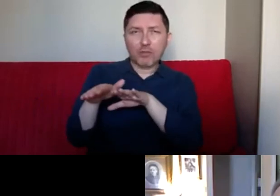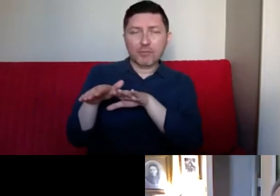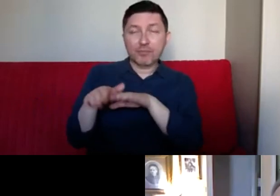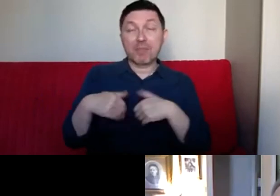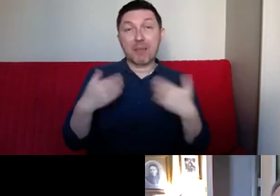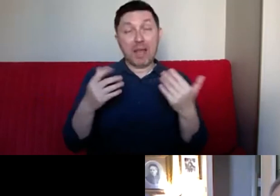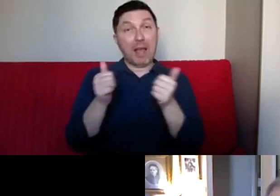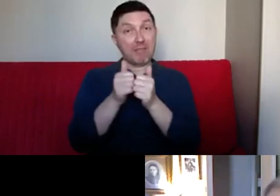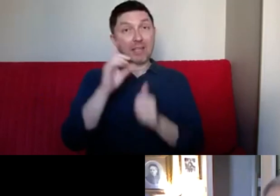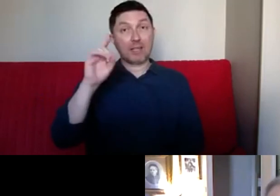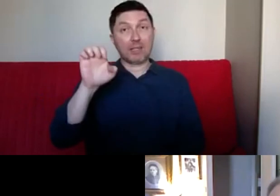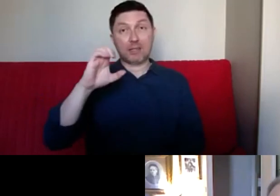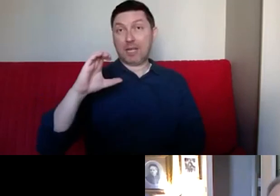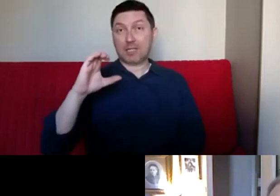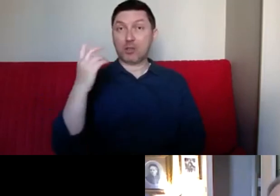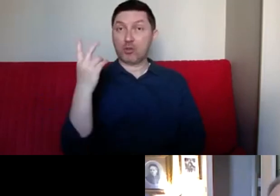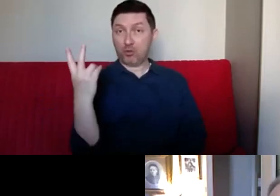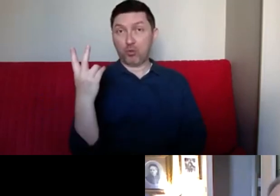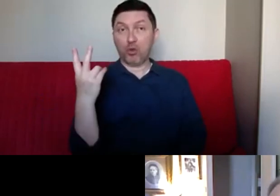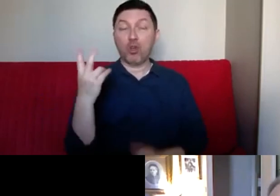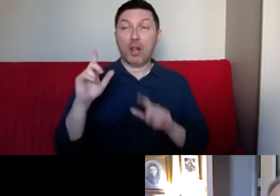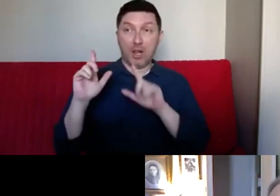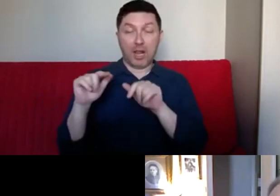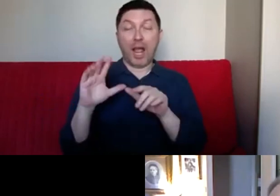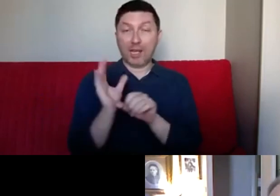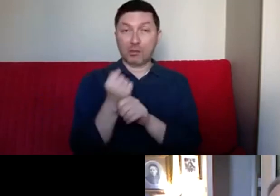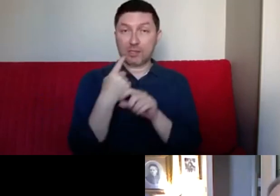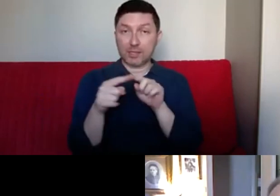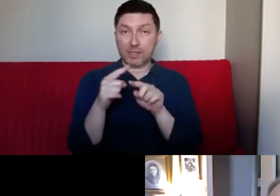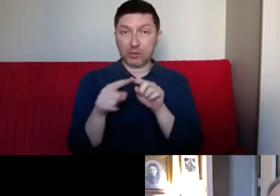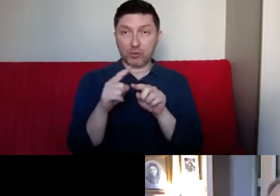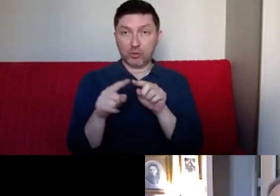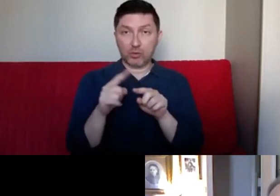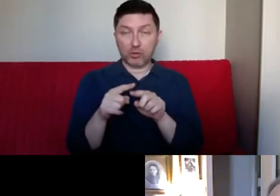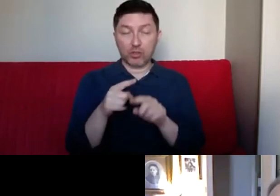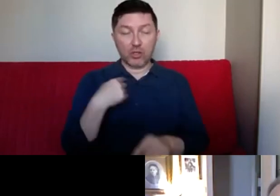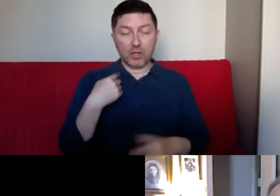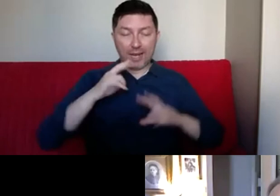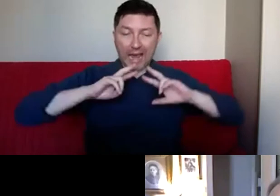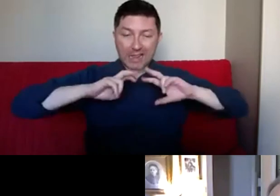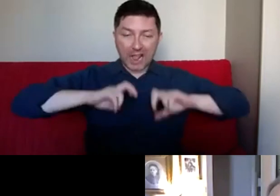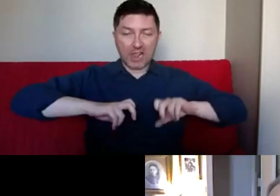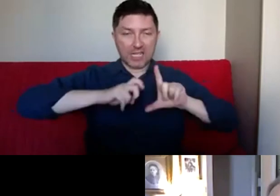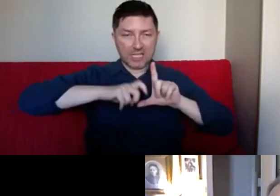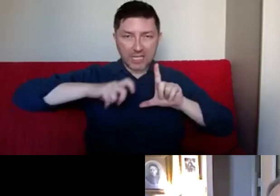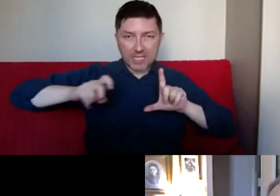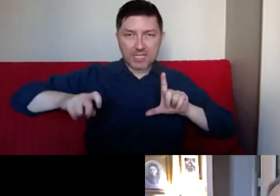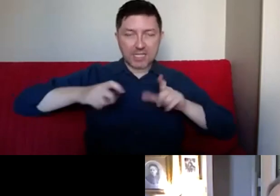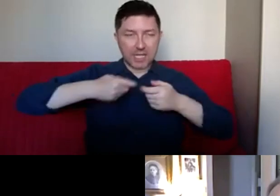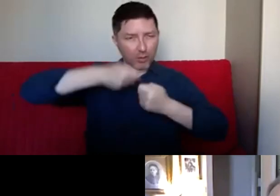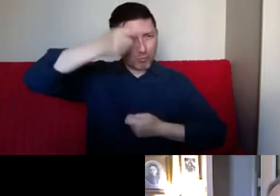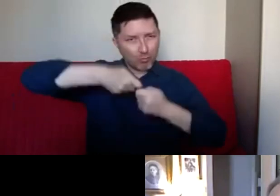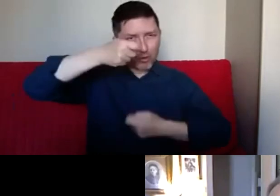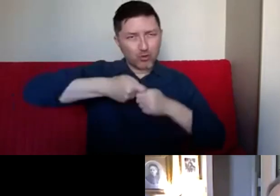provide evidence of what supported employment is able to achieve. On the one hand, we need to